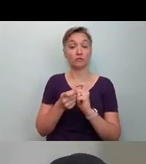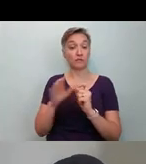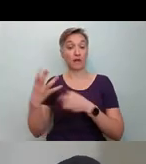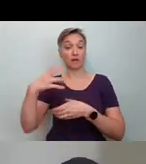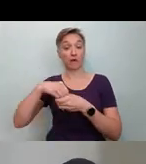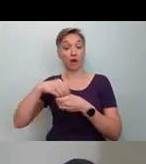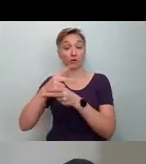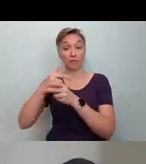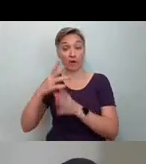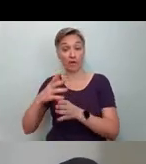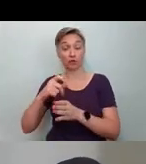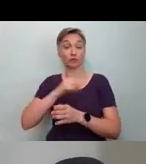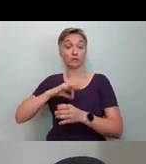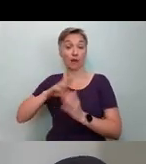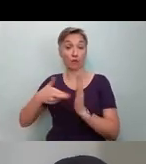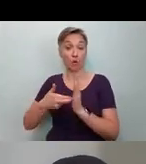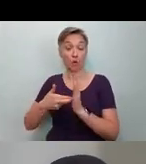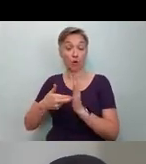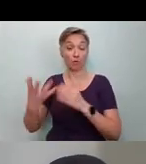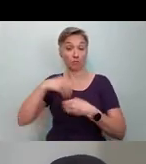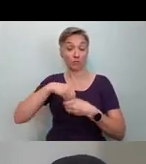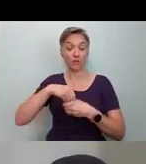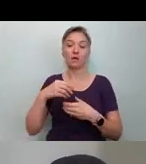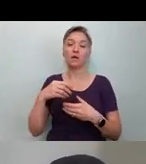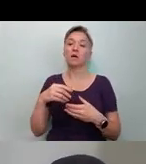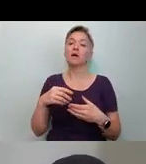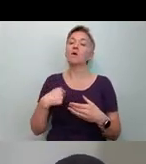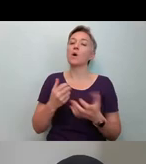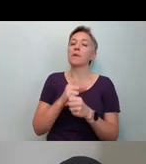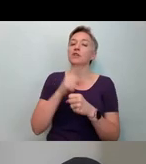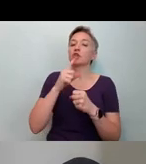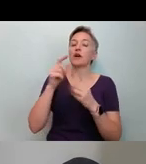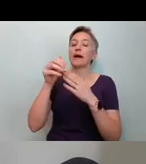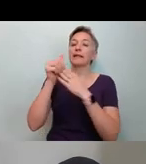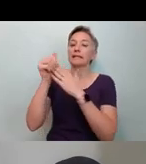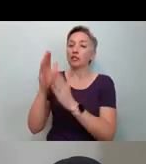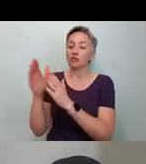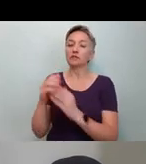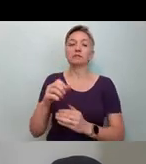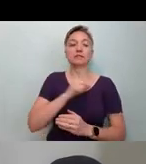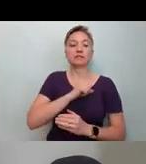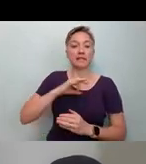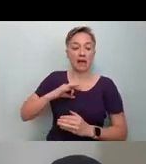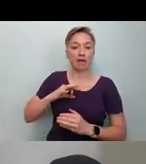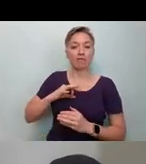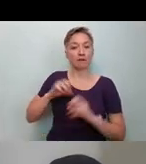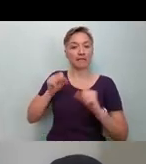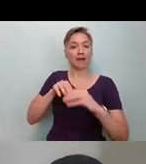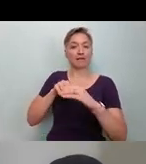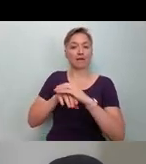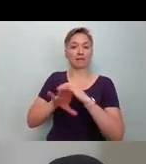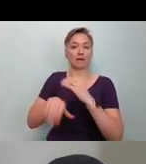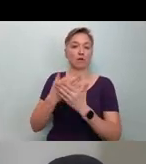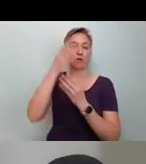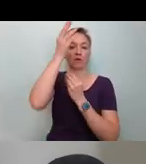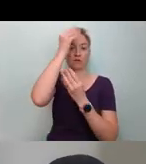be in that, we're working to make sure that our leaders and staff do have access to all the information